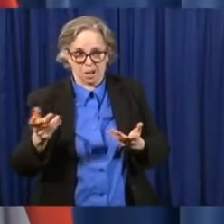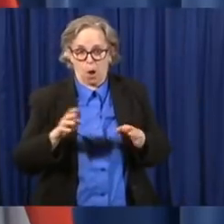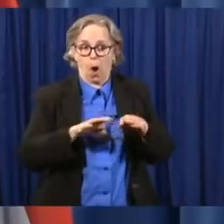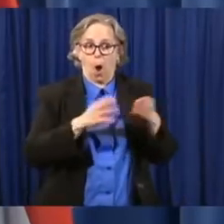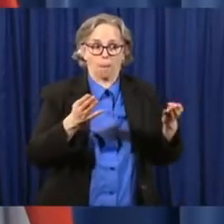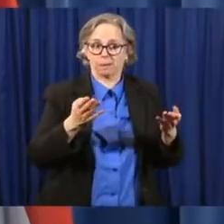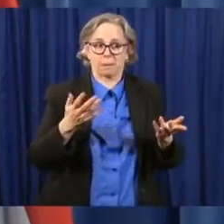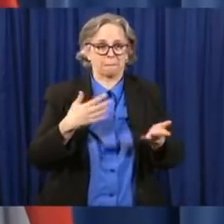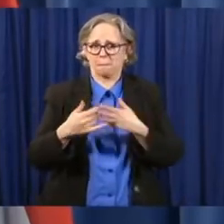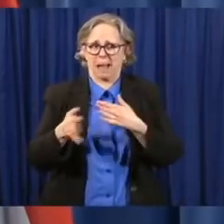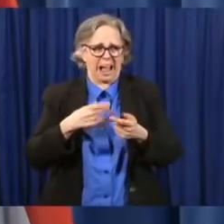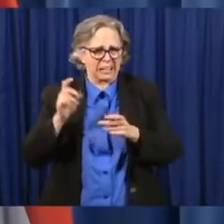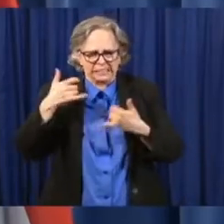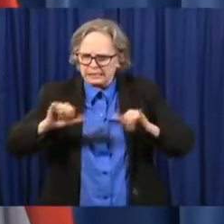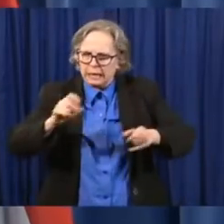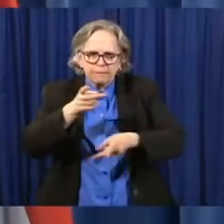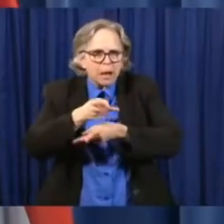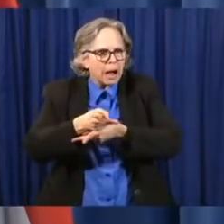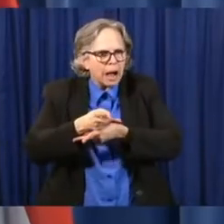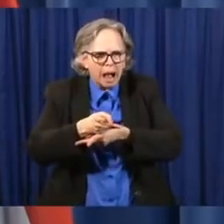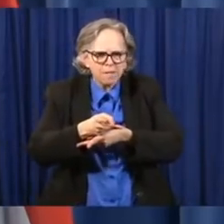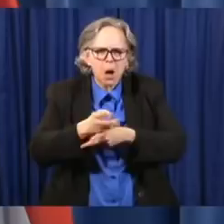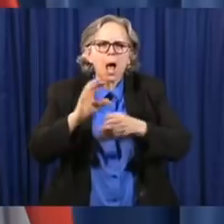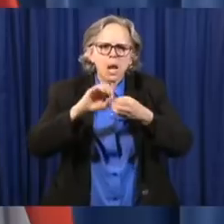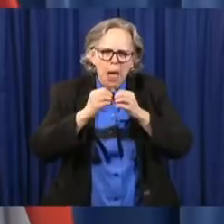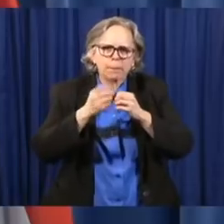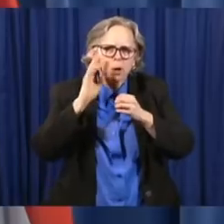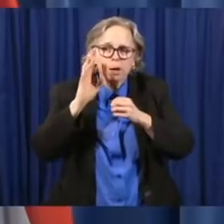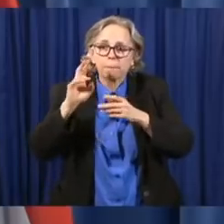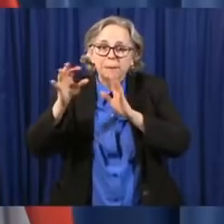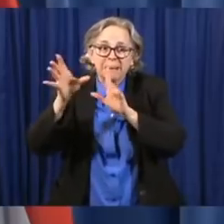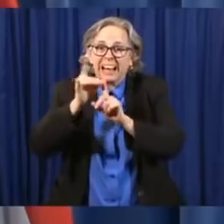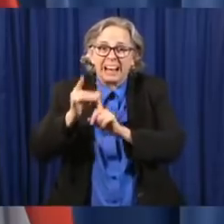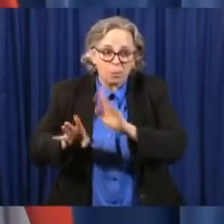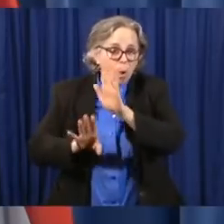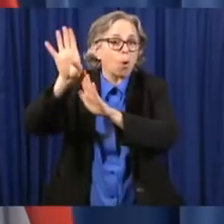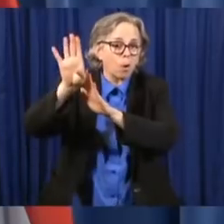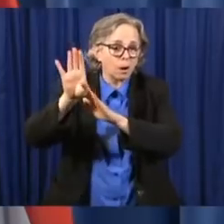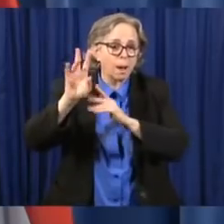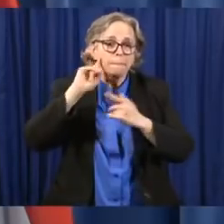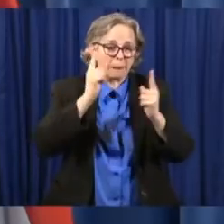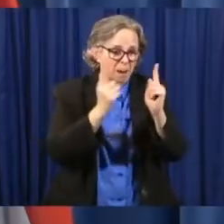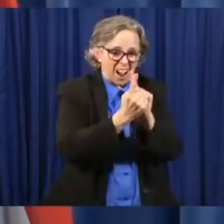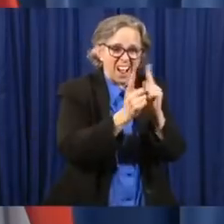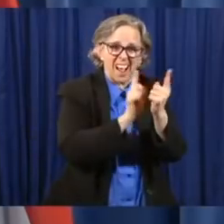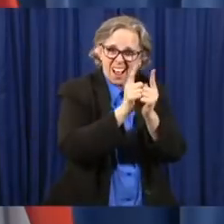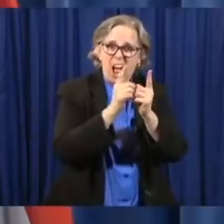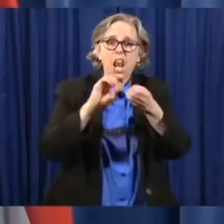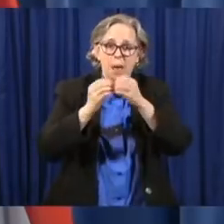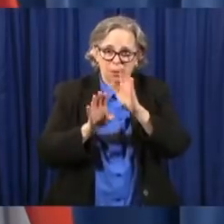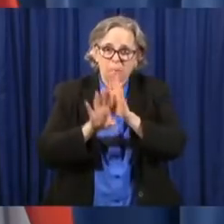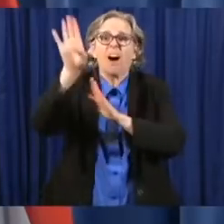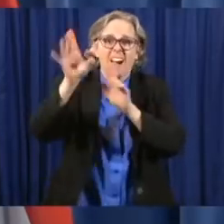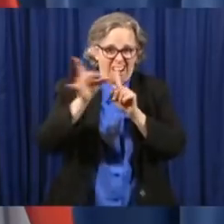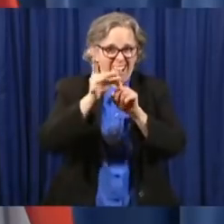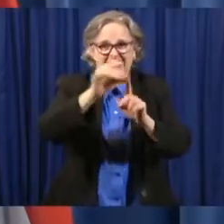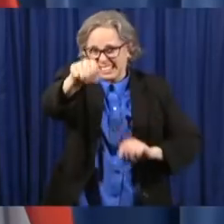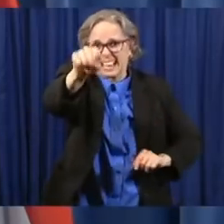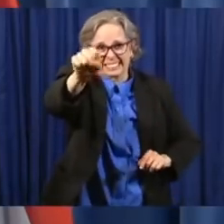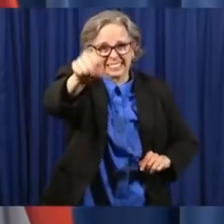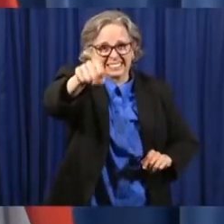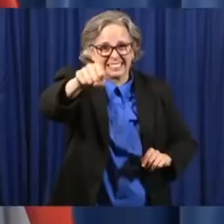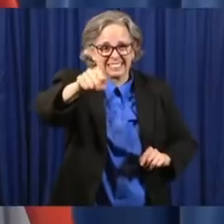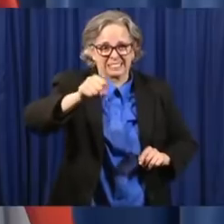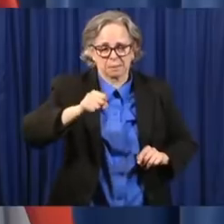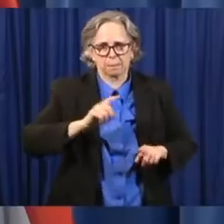you're going to see those contacts go up, and certain things are going to happen. But our goal and what